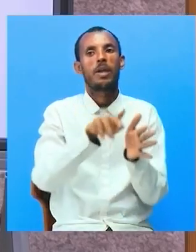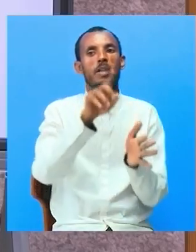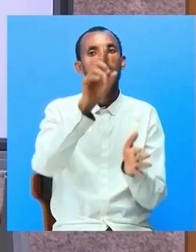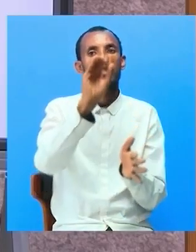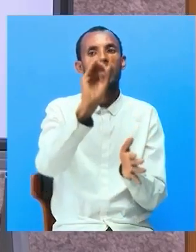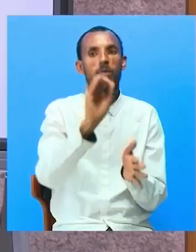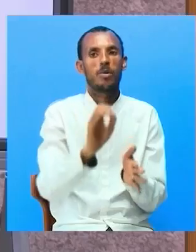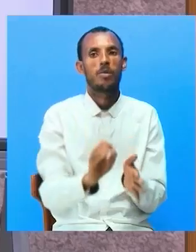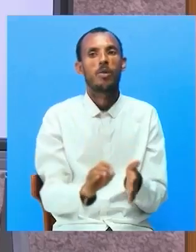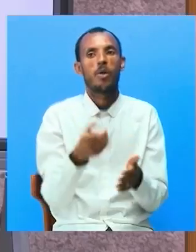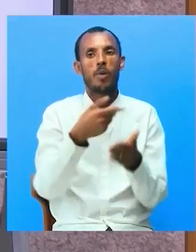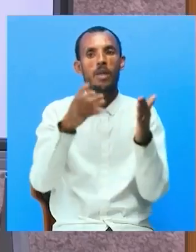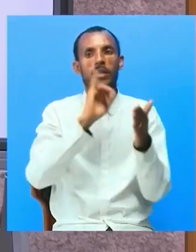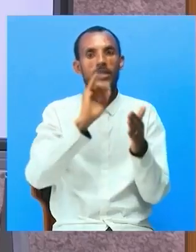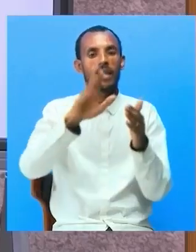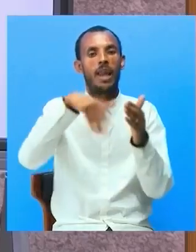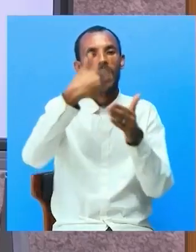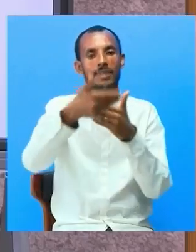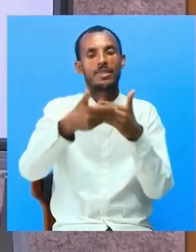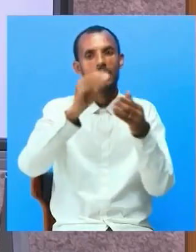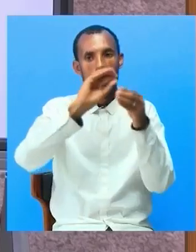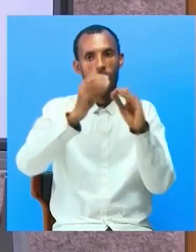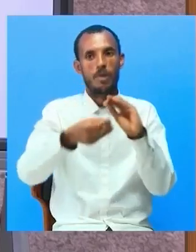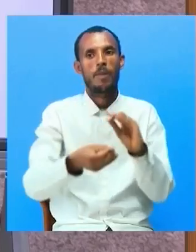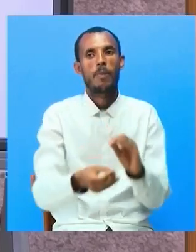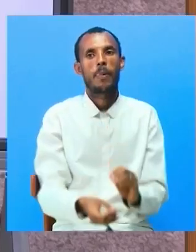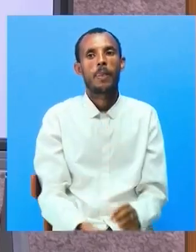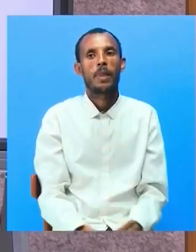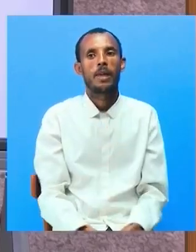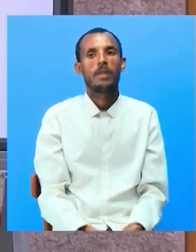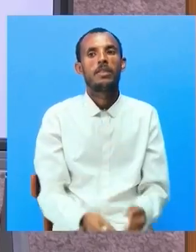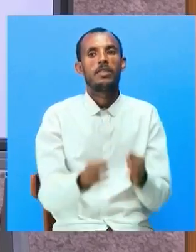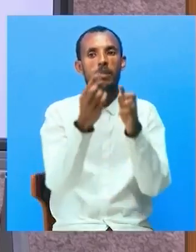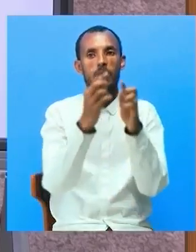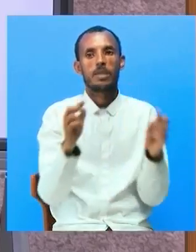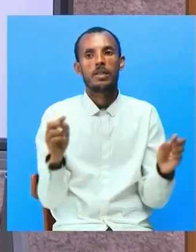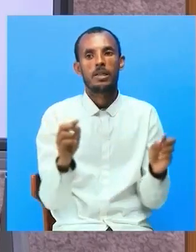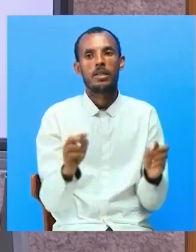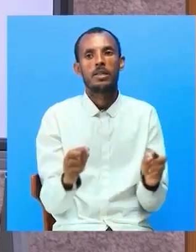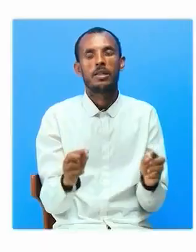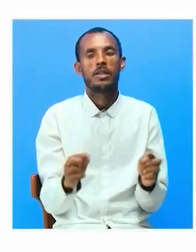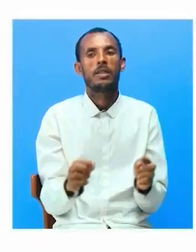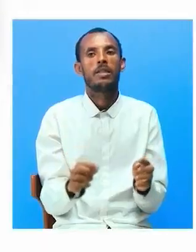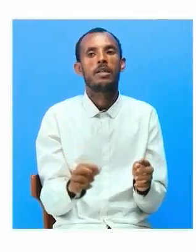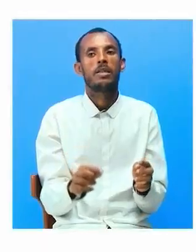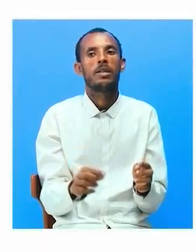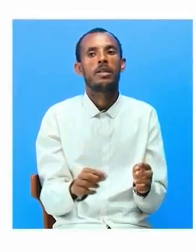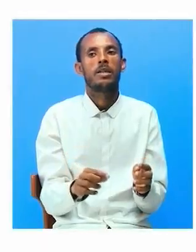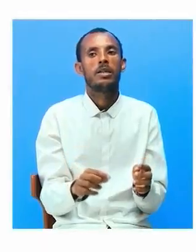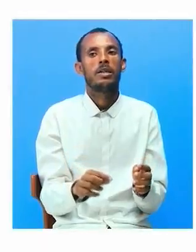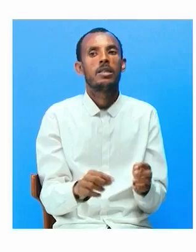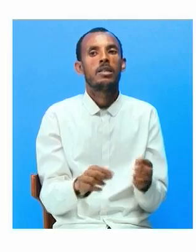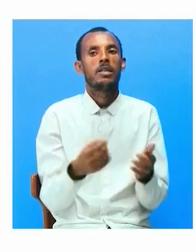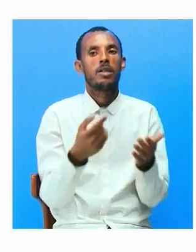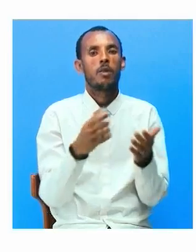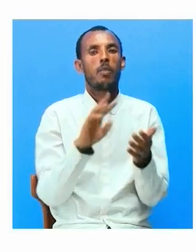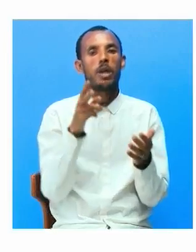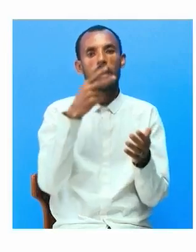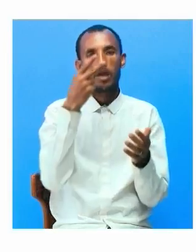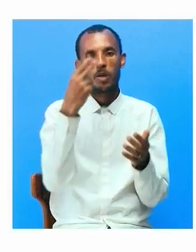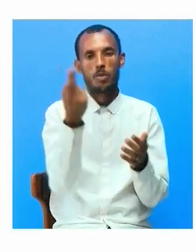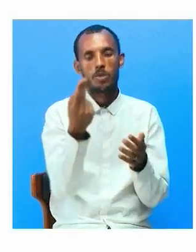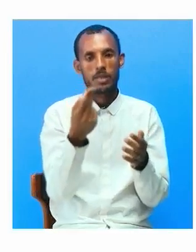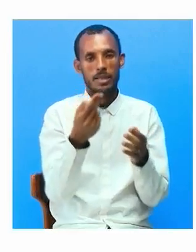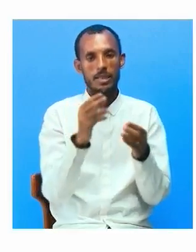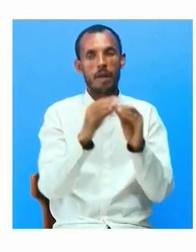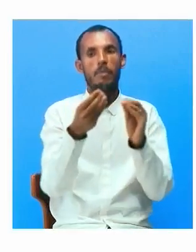minus 0. What will be the next number following the pattern? Let's draw. Let's see this pattern on number line. Look